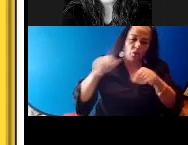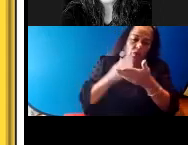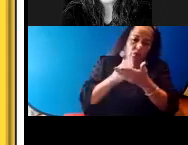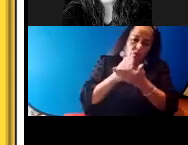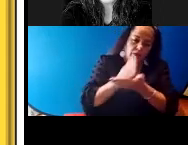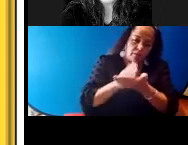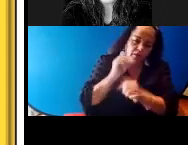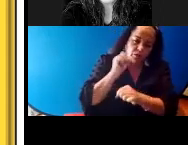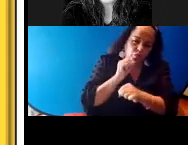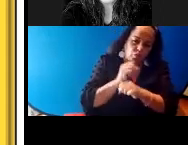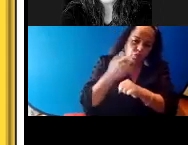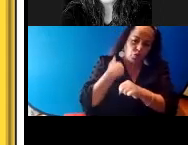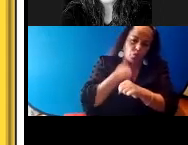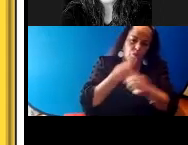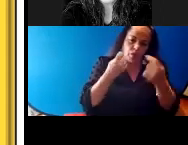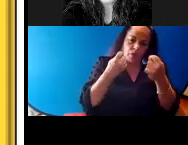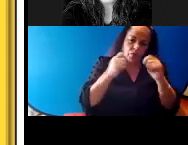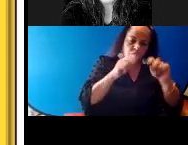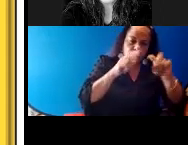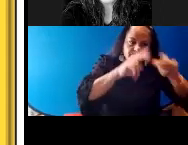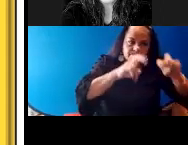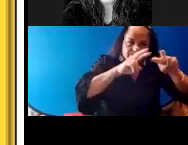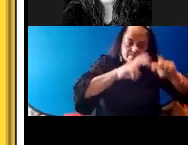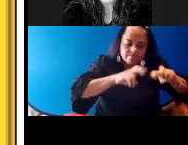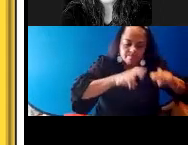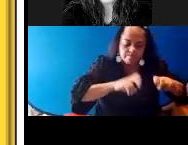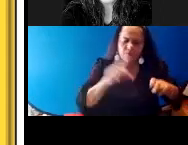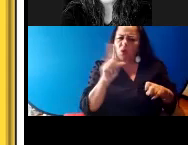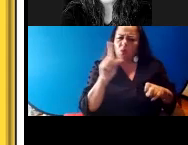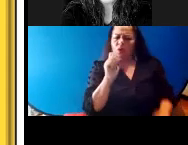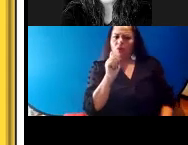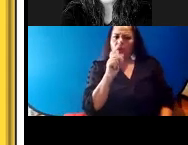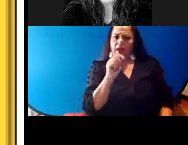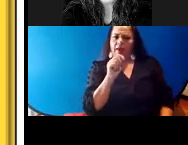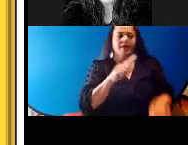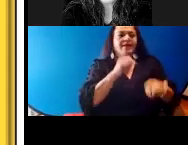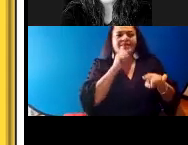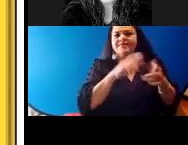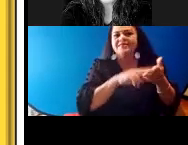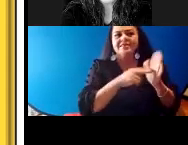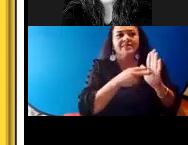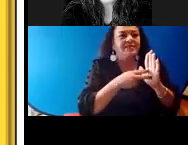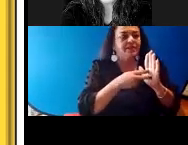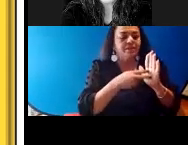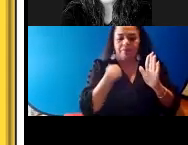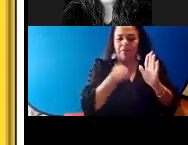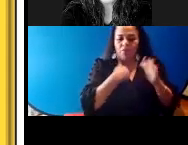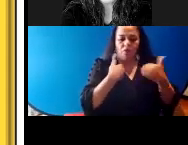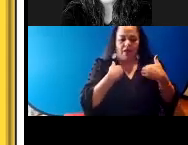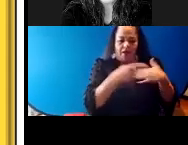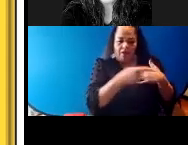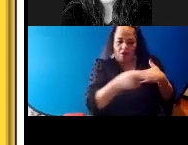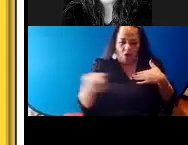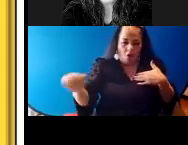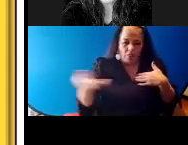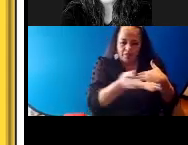trying to interrogate all the places we work now to really get a sense of where folks are. And it doesn't mean we don't work. No one has all of this, or it's not about that.